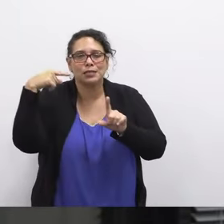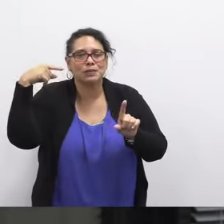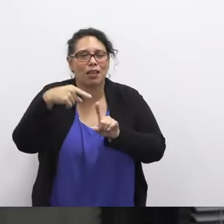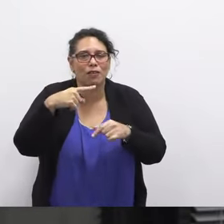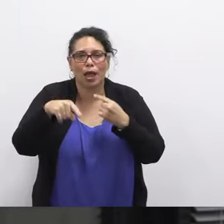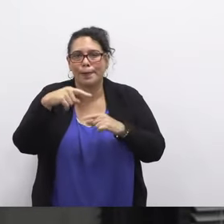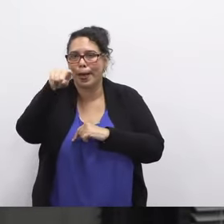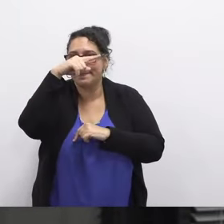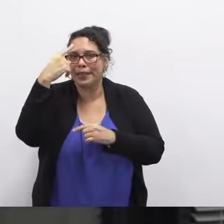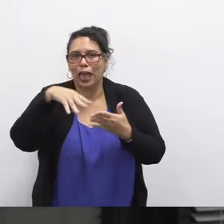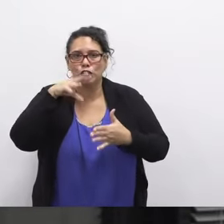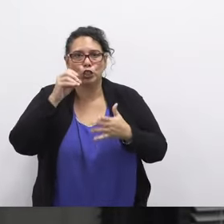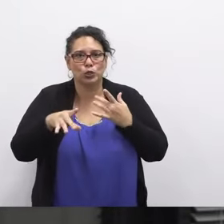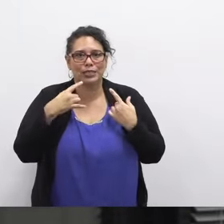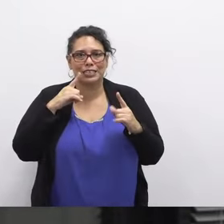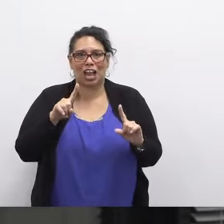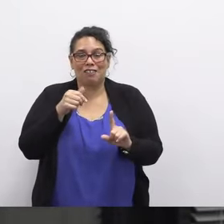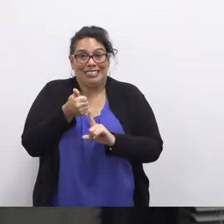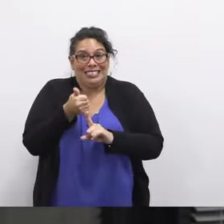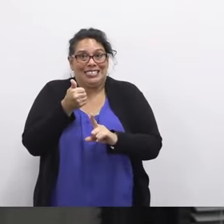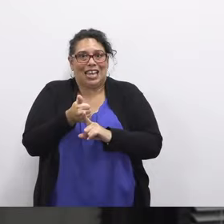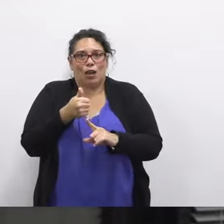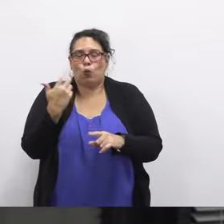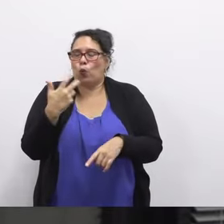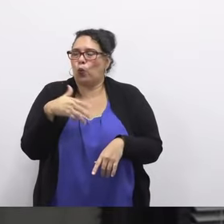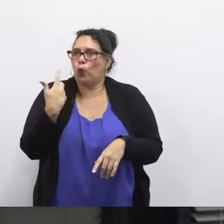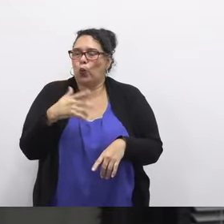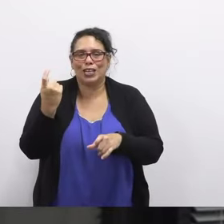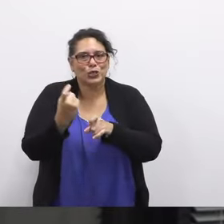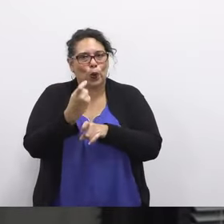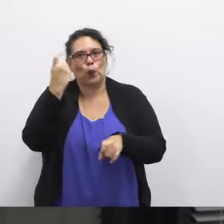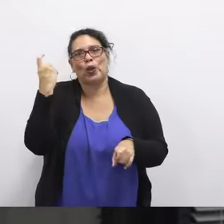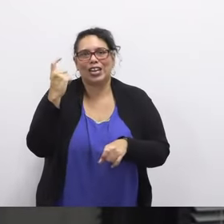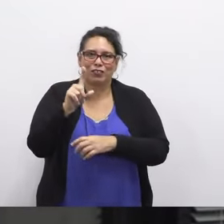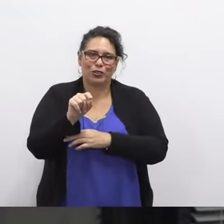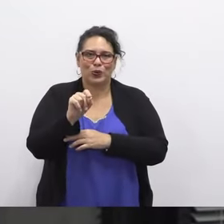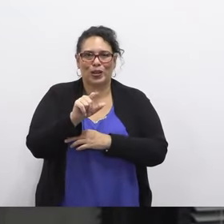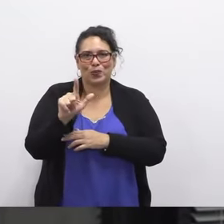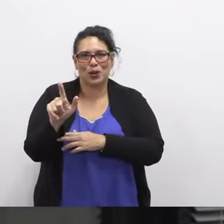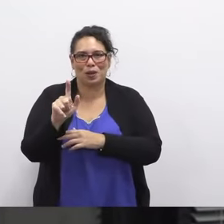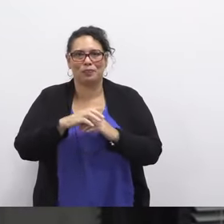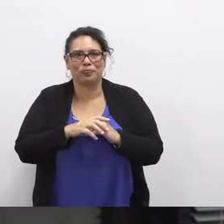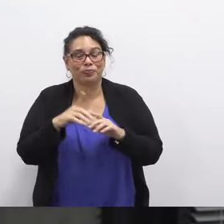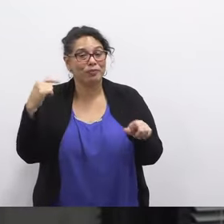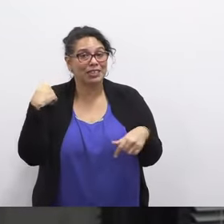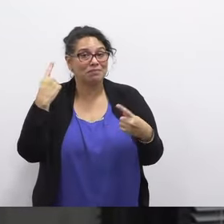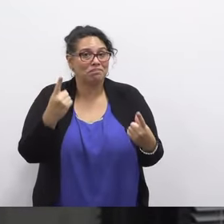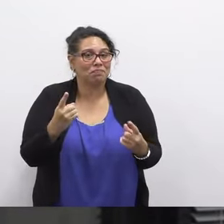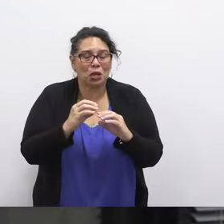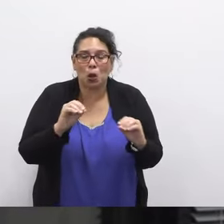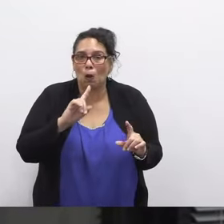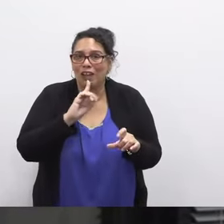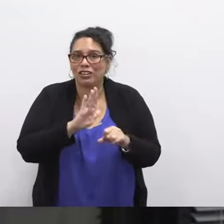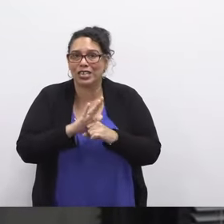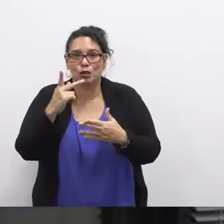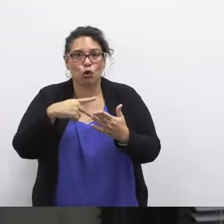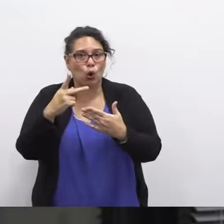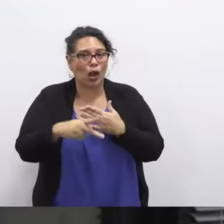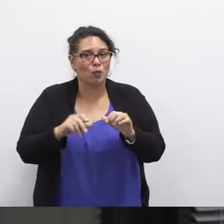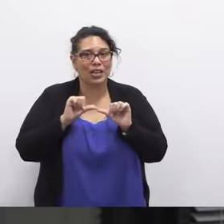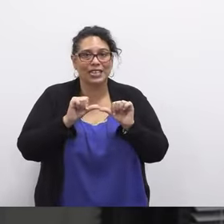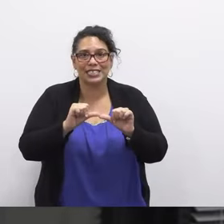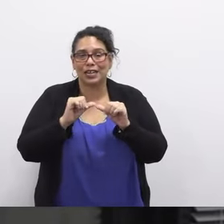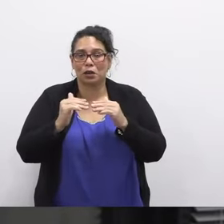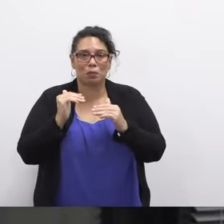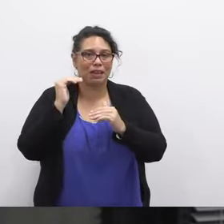about Black student achievement. That in itself is a win for 2021. So since there's no guarantee that this program will continue